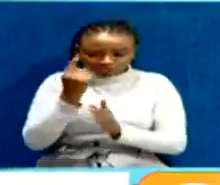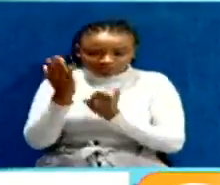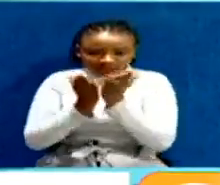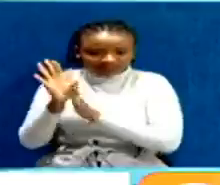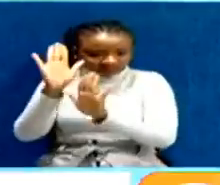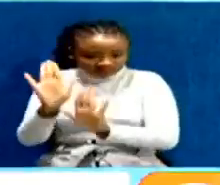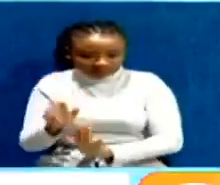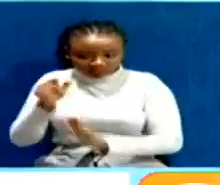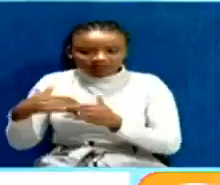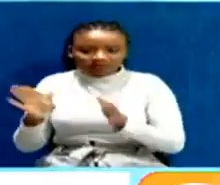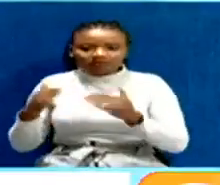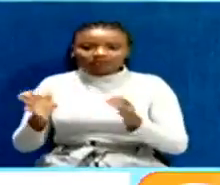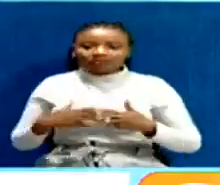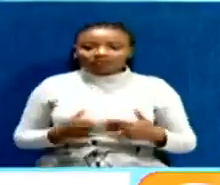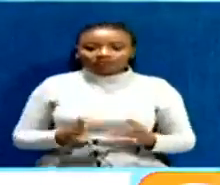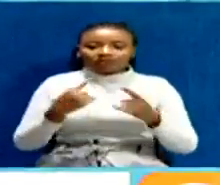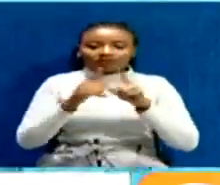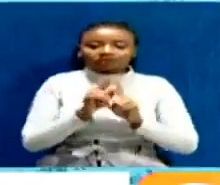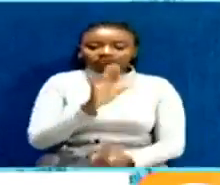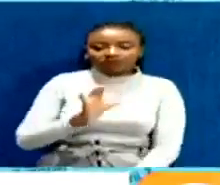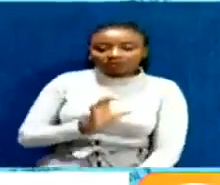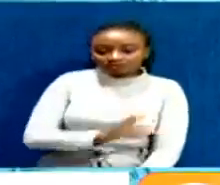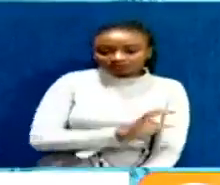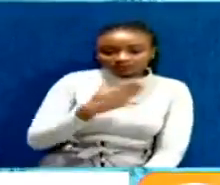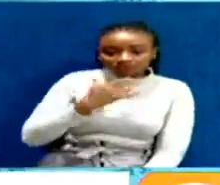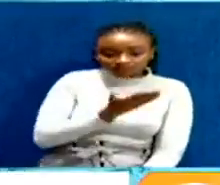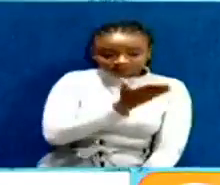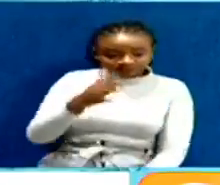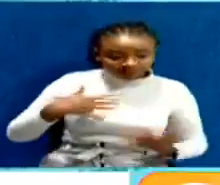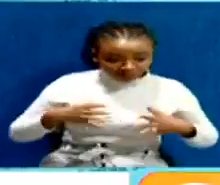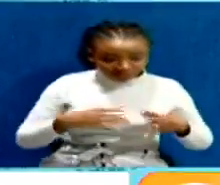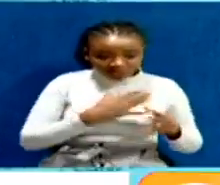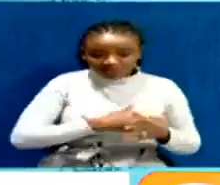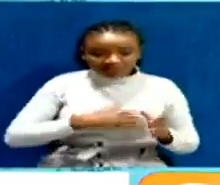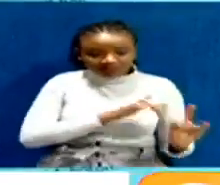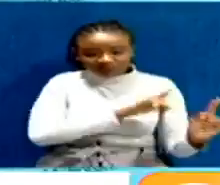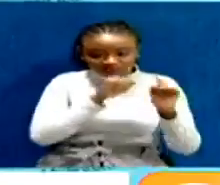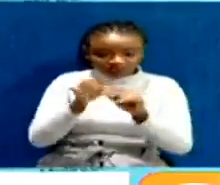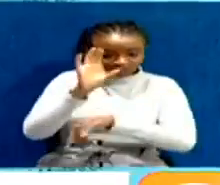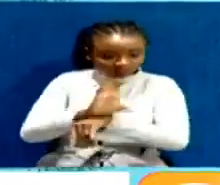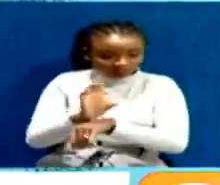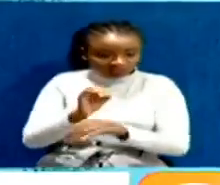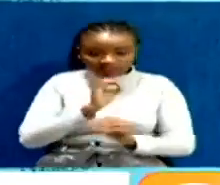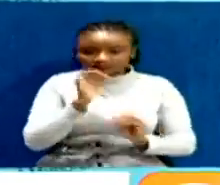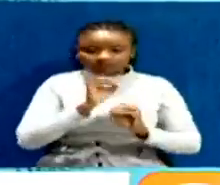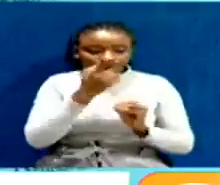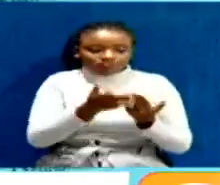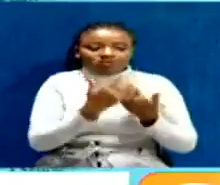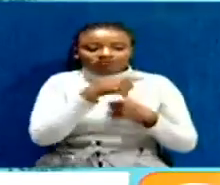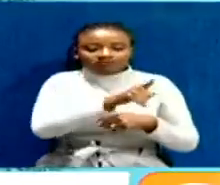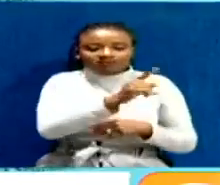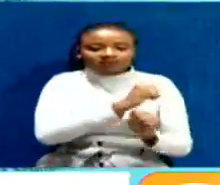services until further notice. Additionally, the committee urges members of the public not to physically attend worship centres for their own